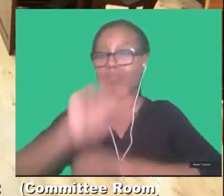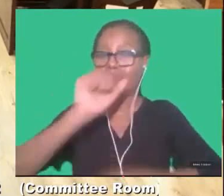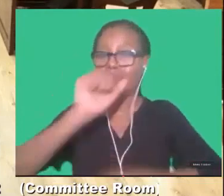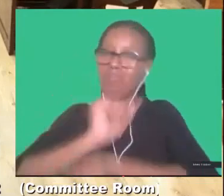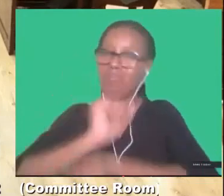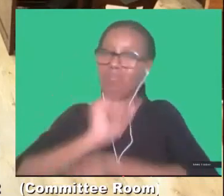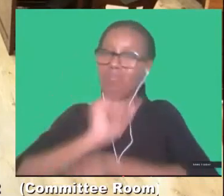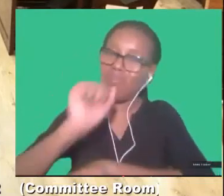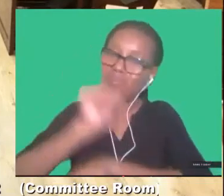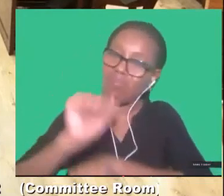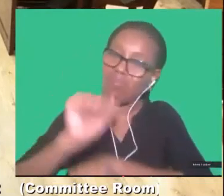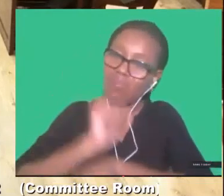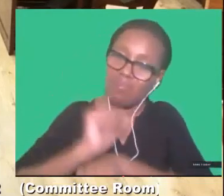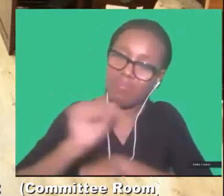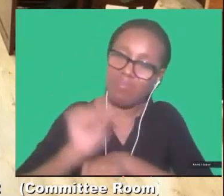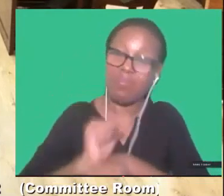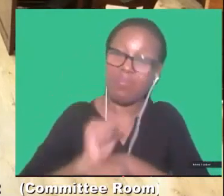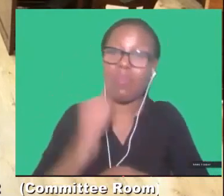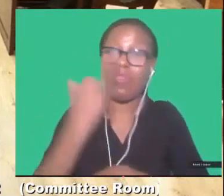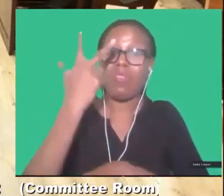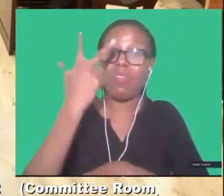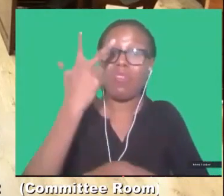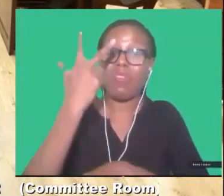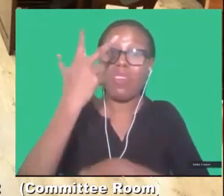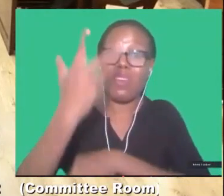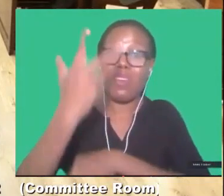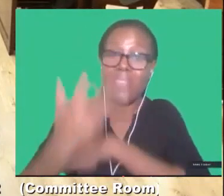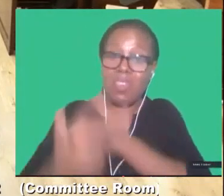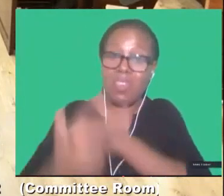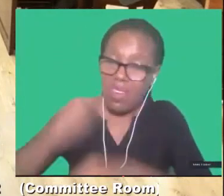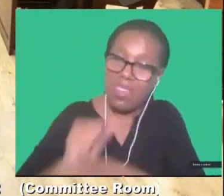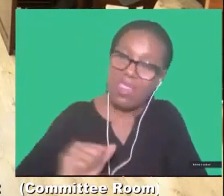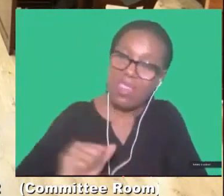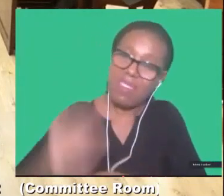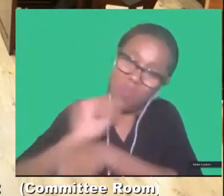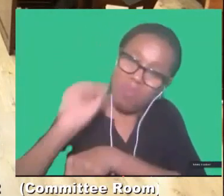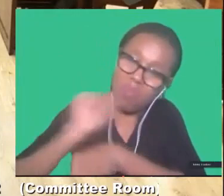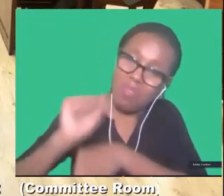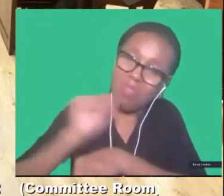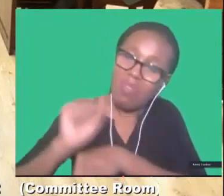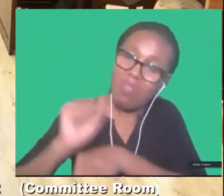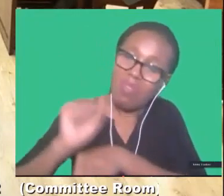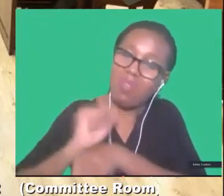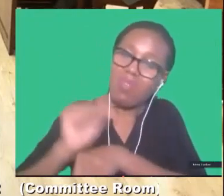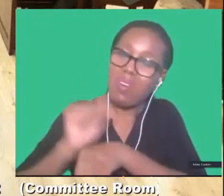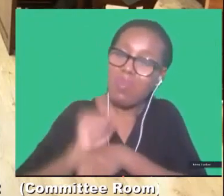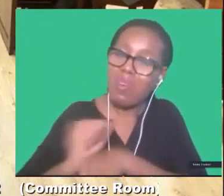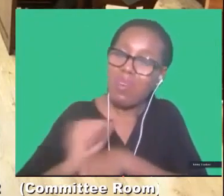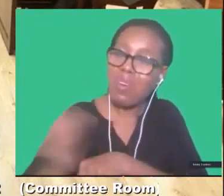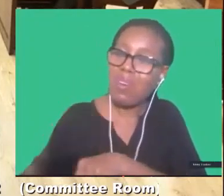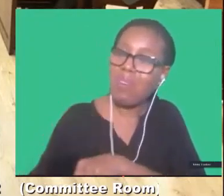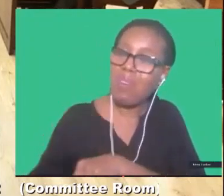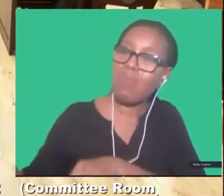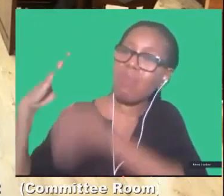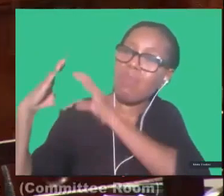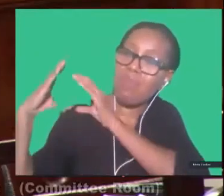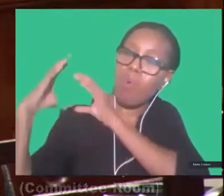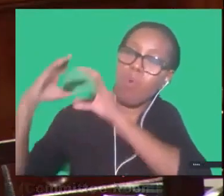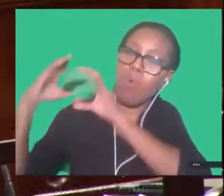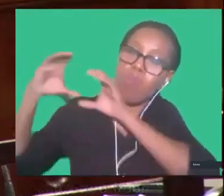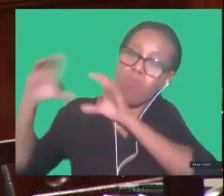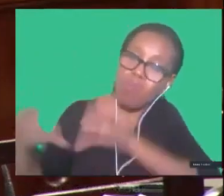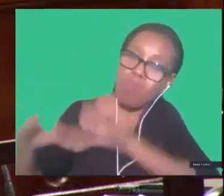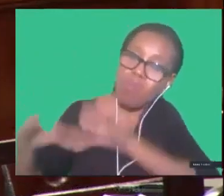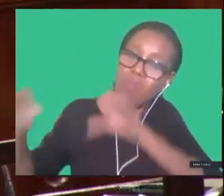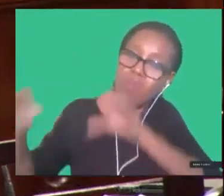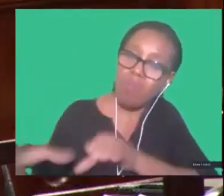3 years almost in terms of his ministerial management of this ministry, and we know it's